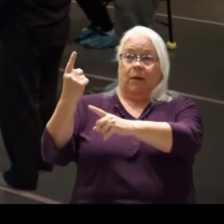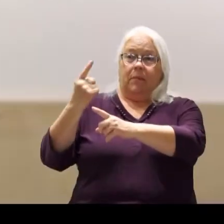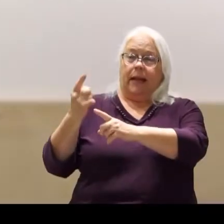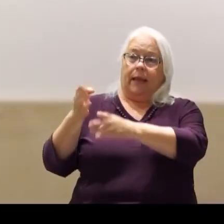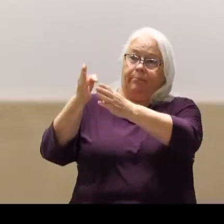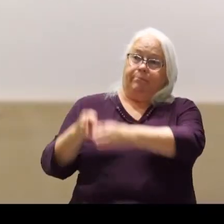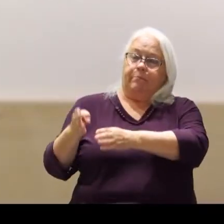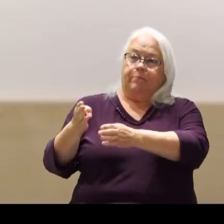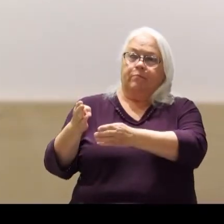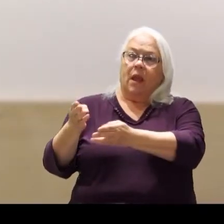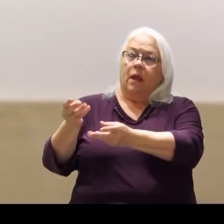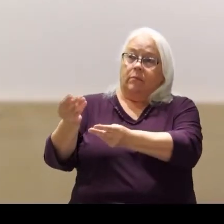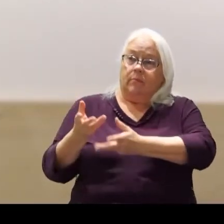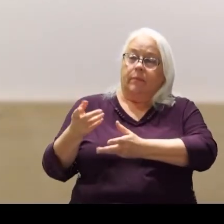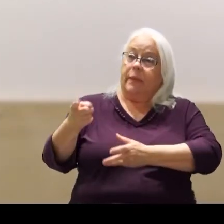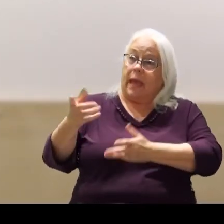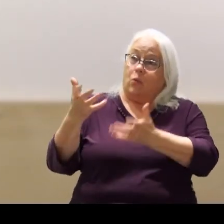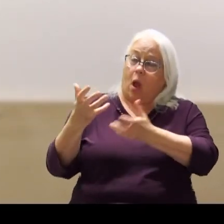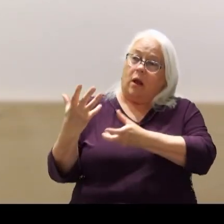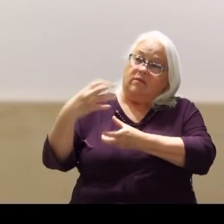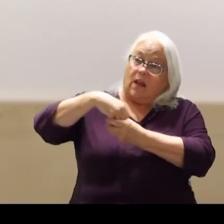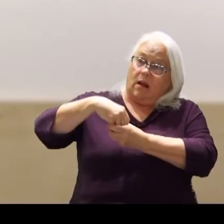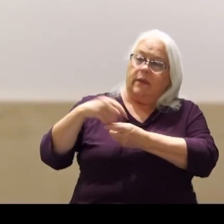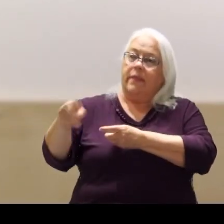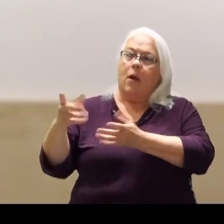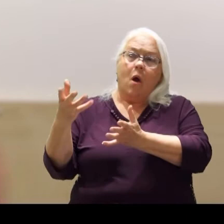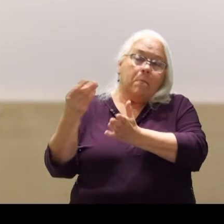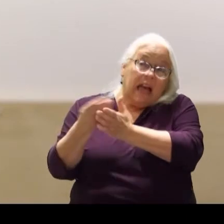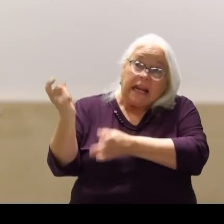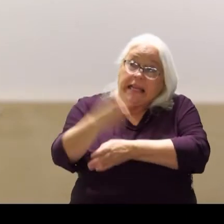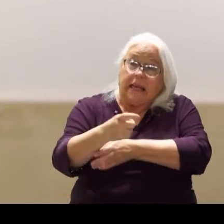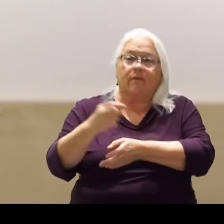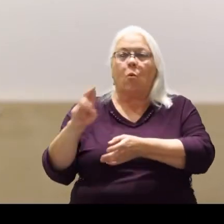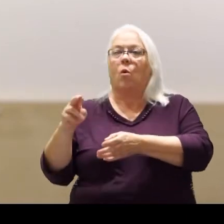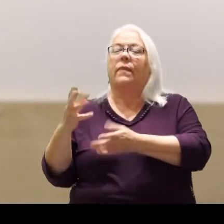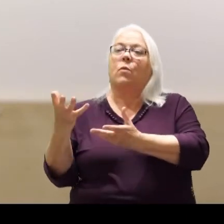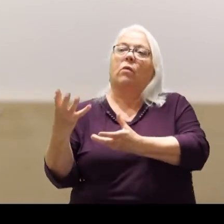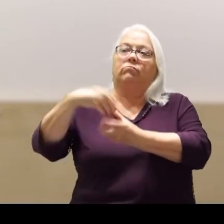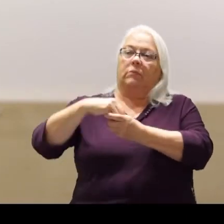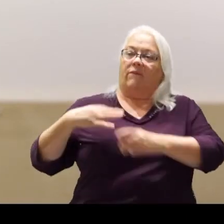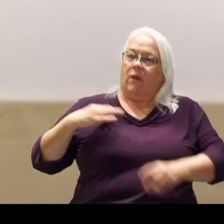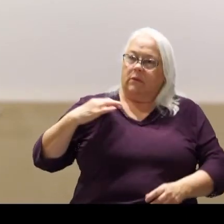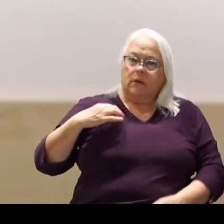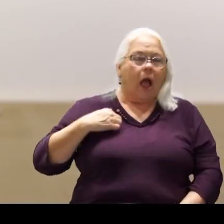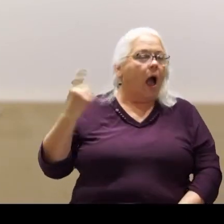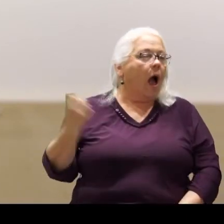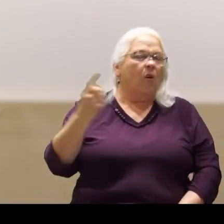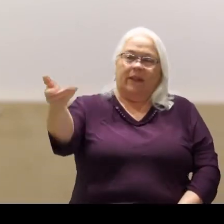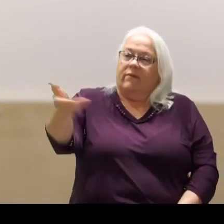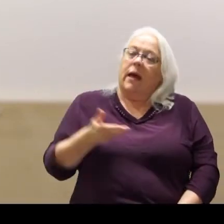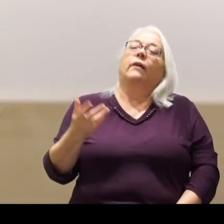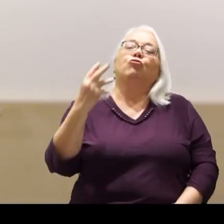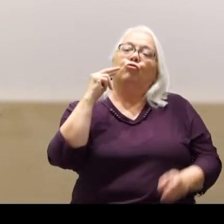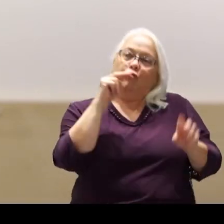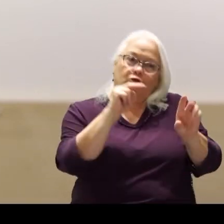have somebody interested in contributing, maybe monetary or in other ways, I always invite them